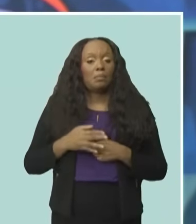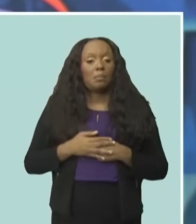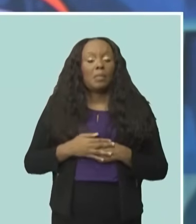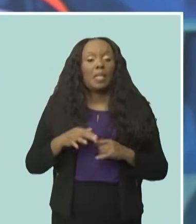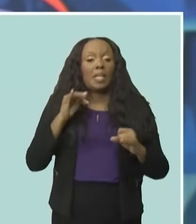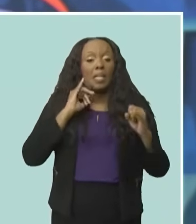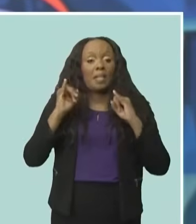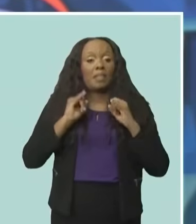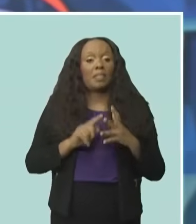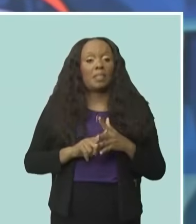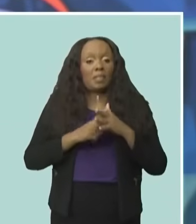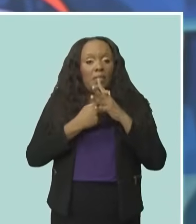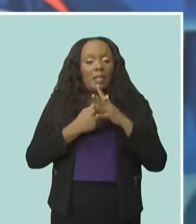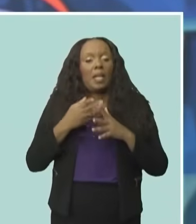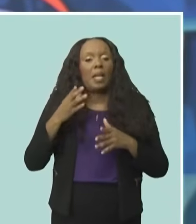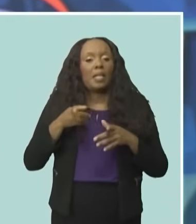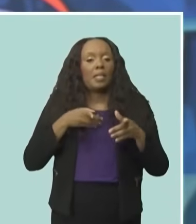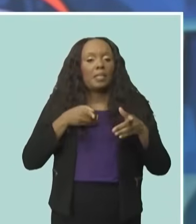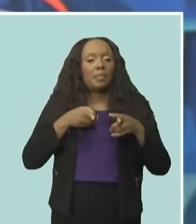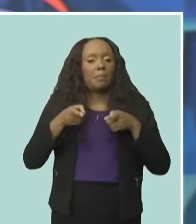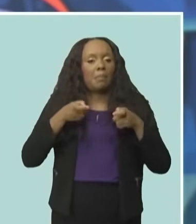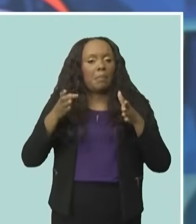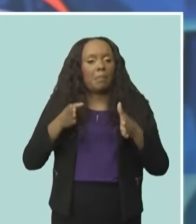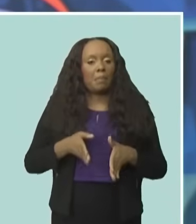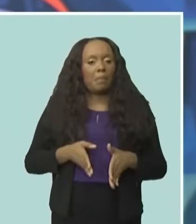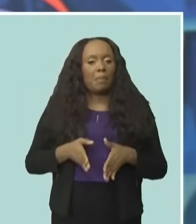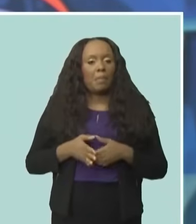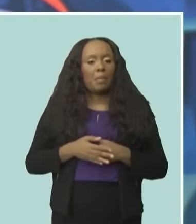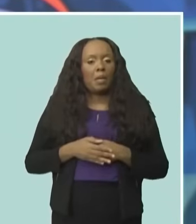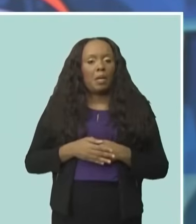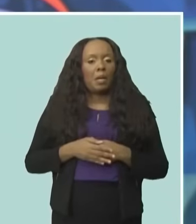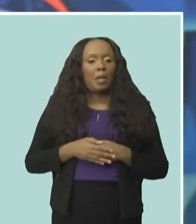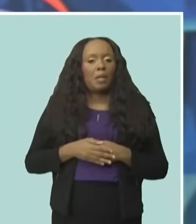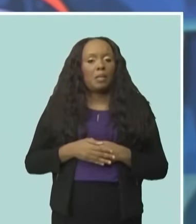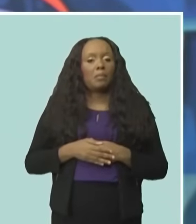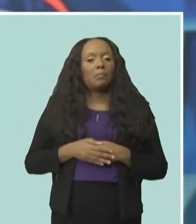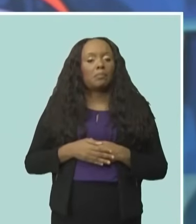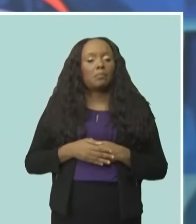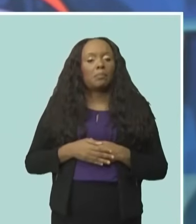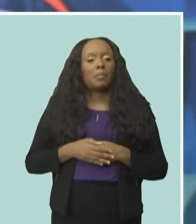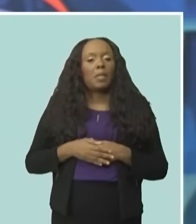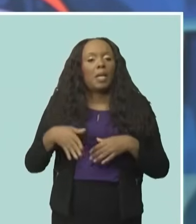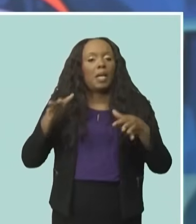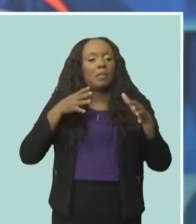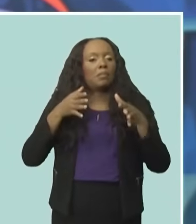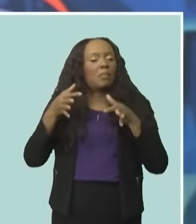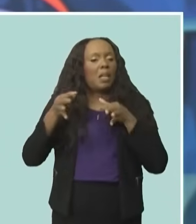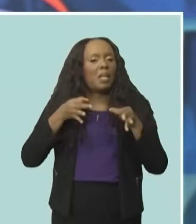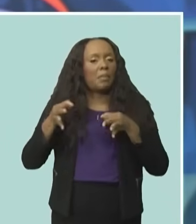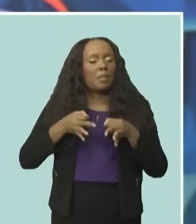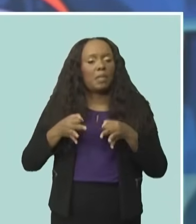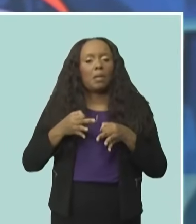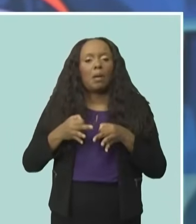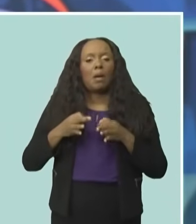General Manager of 4 Points by Sheraton, the General Manager has outlined the thinking behind the